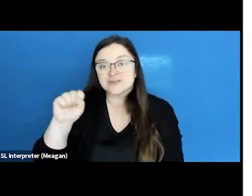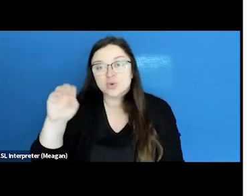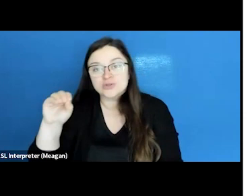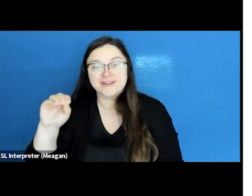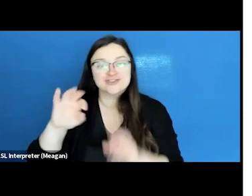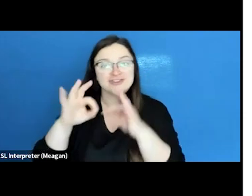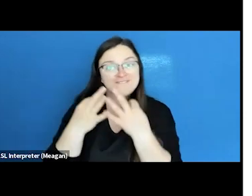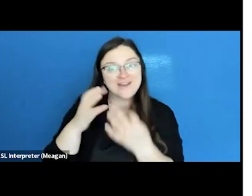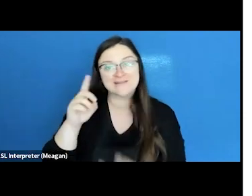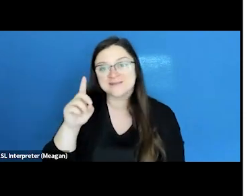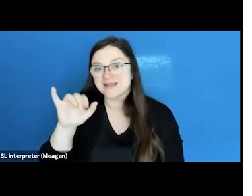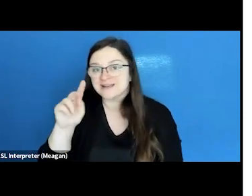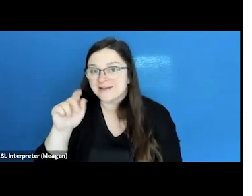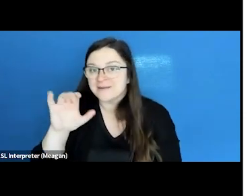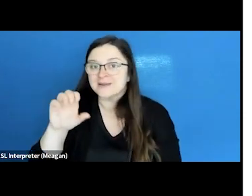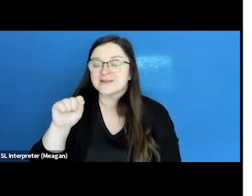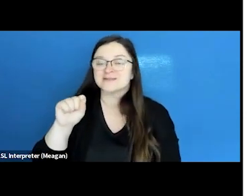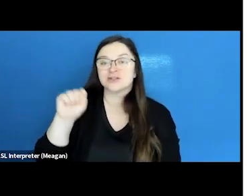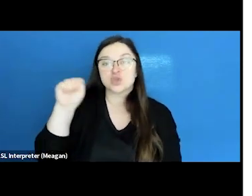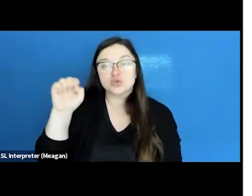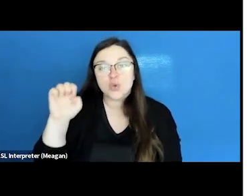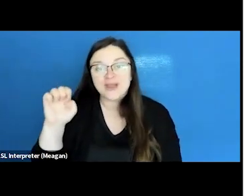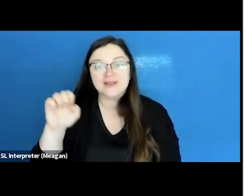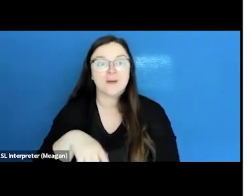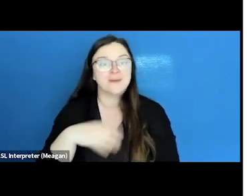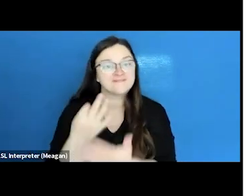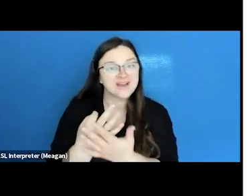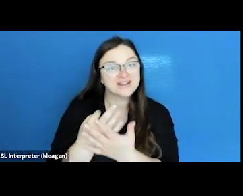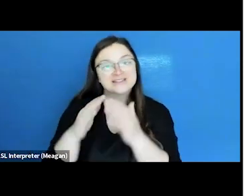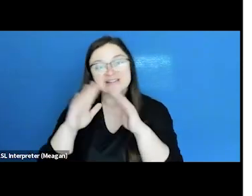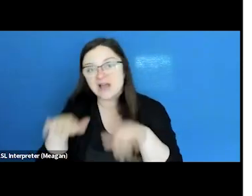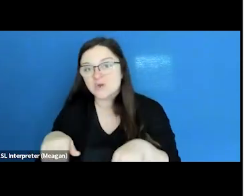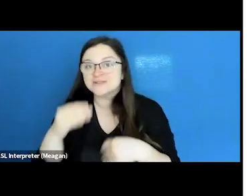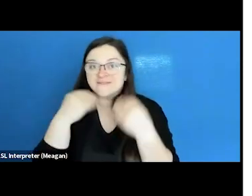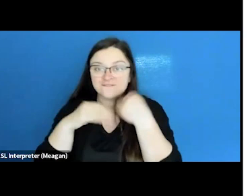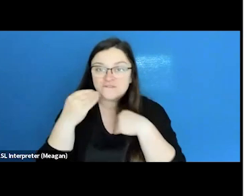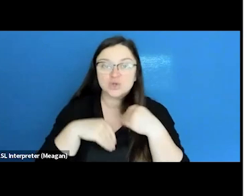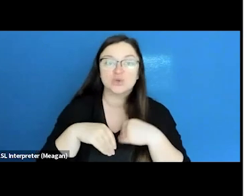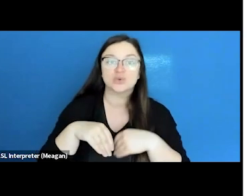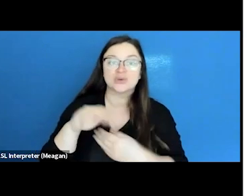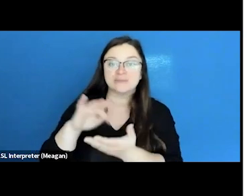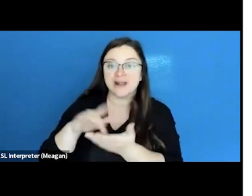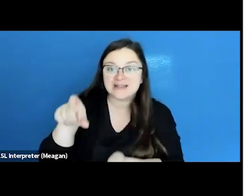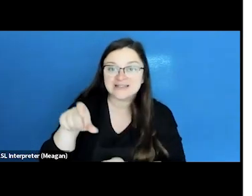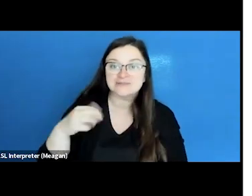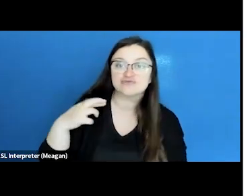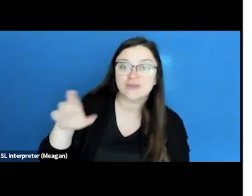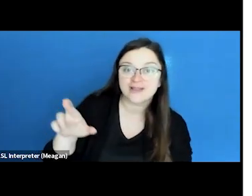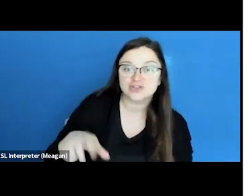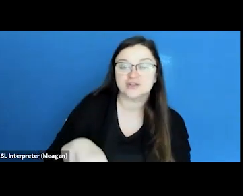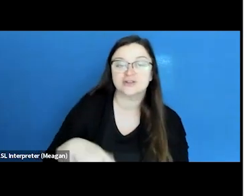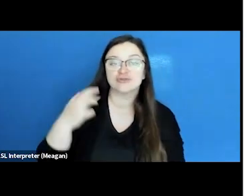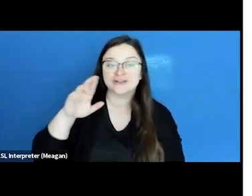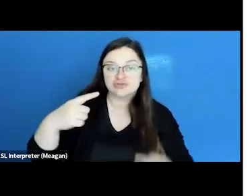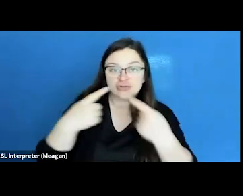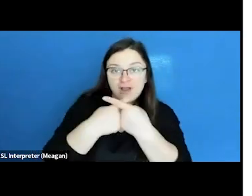dynamics, socioeconomic, finances, housing, nutrition, medical needs, religion, religious conflicts with